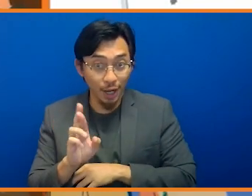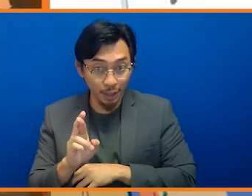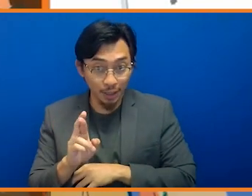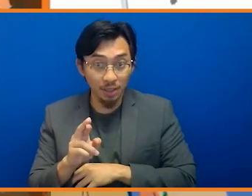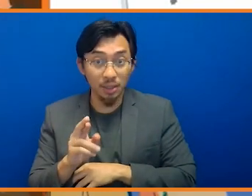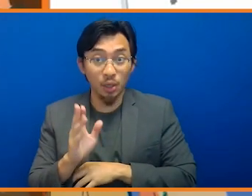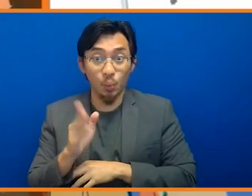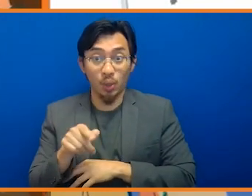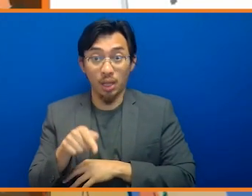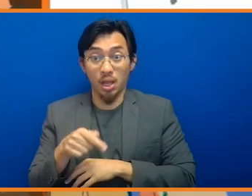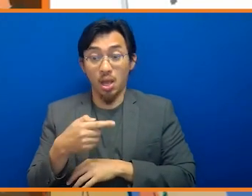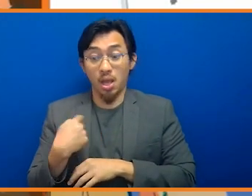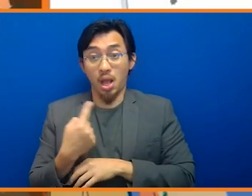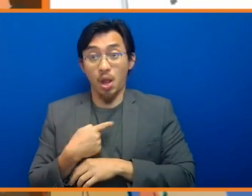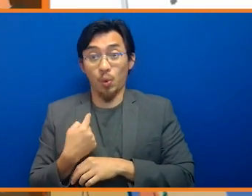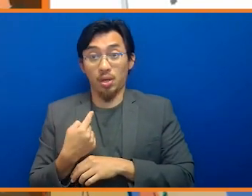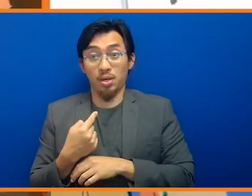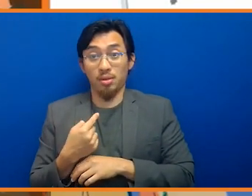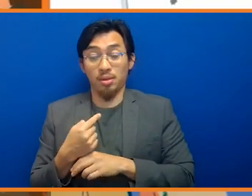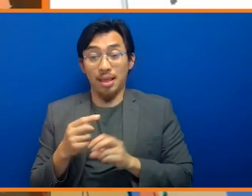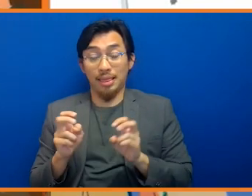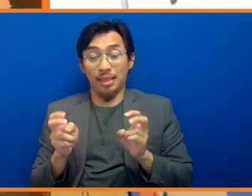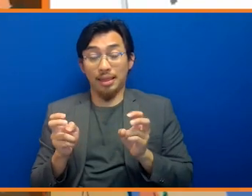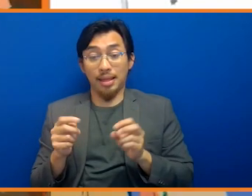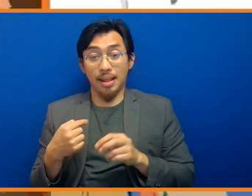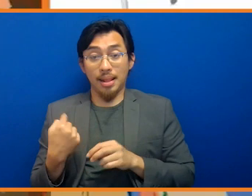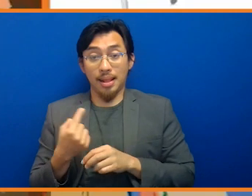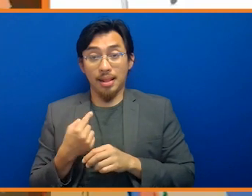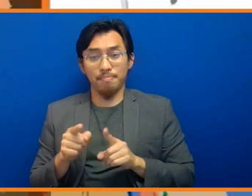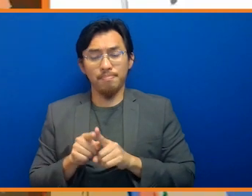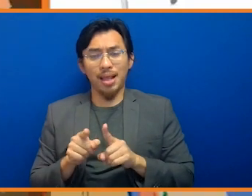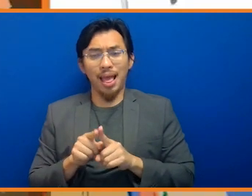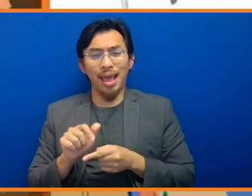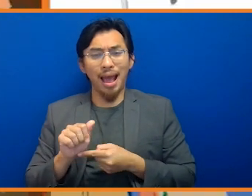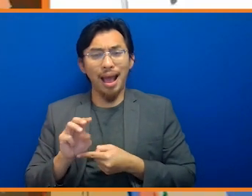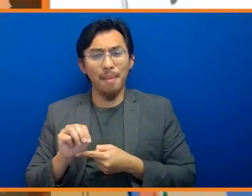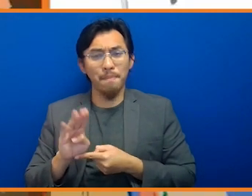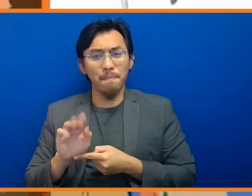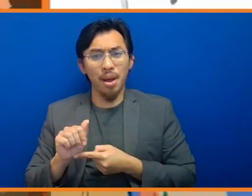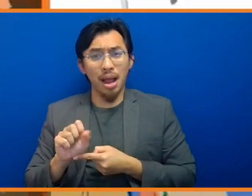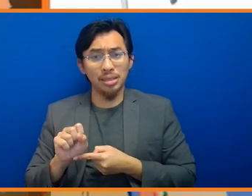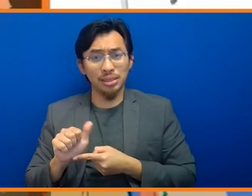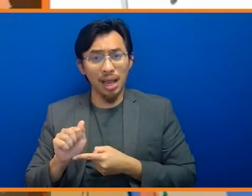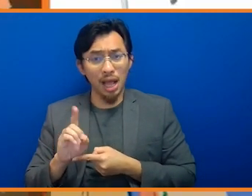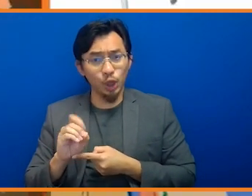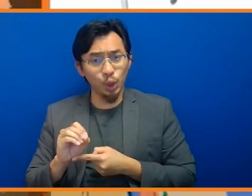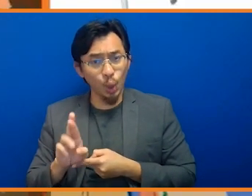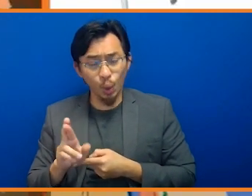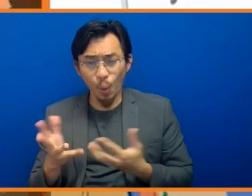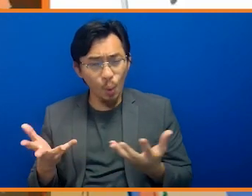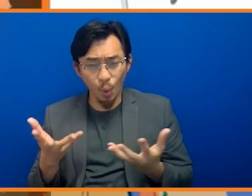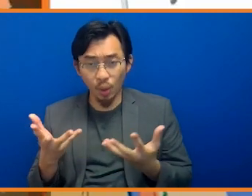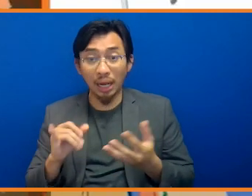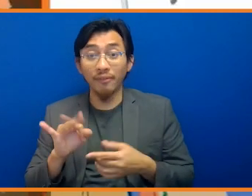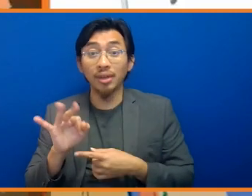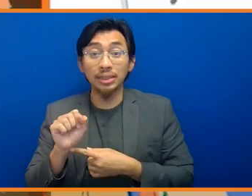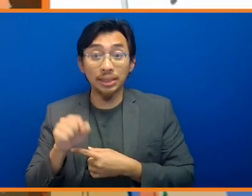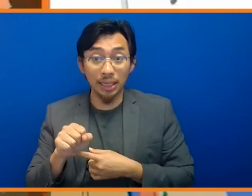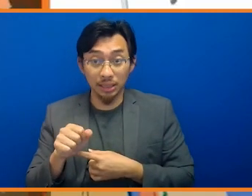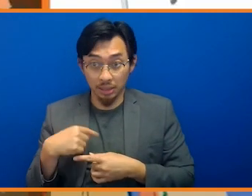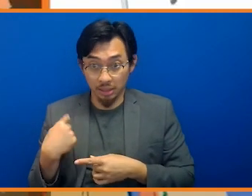it gonna be our title, like ambassador or something like that? And if yes,